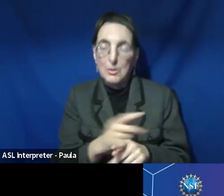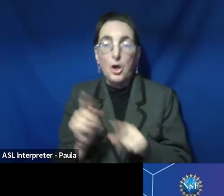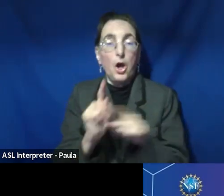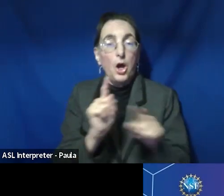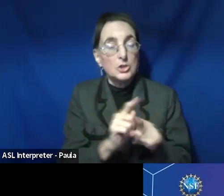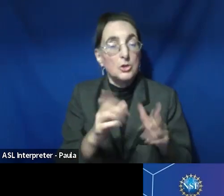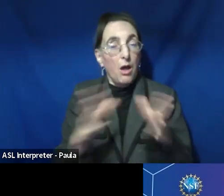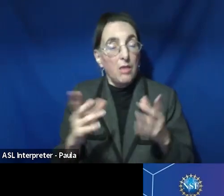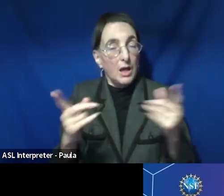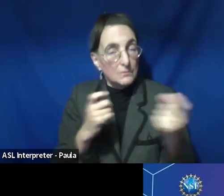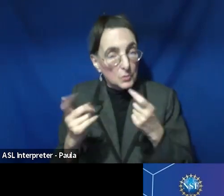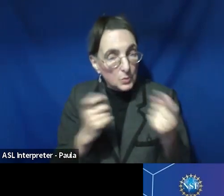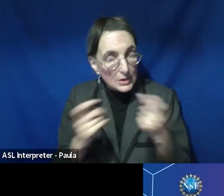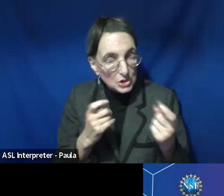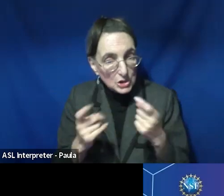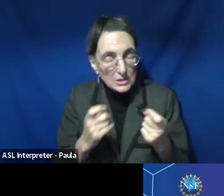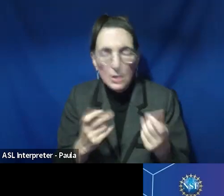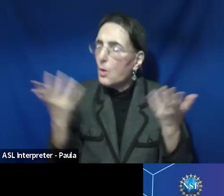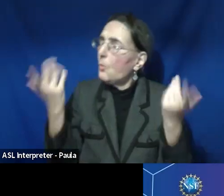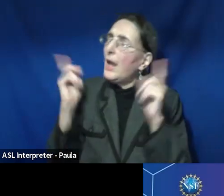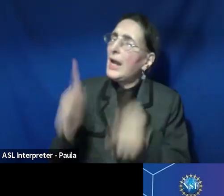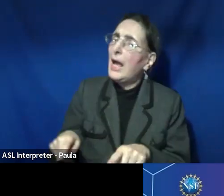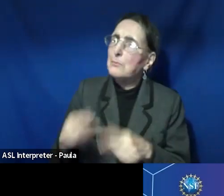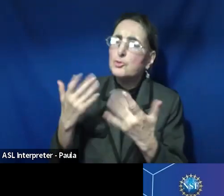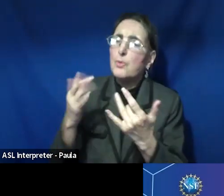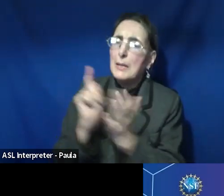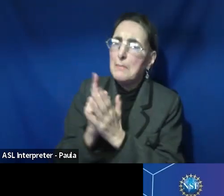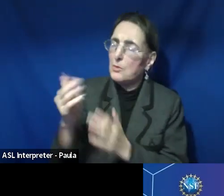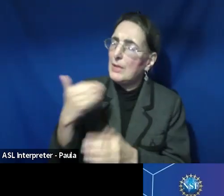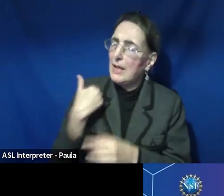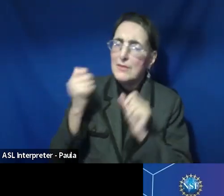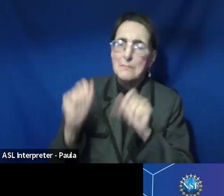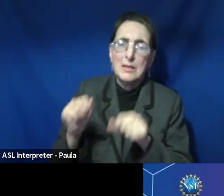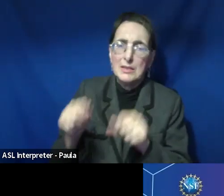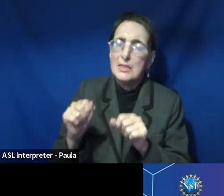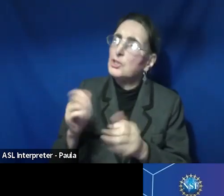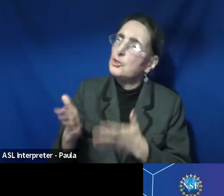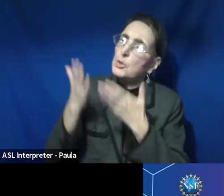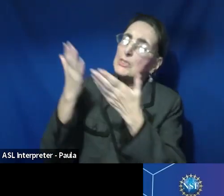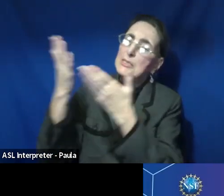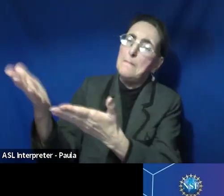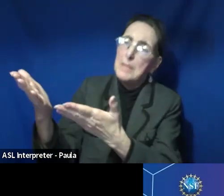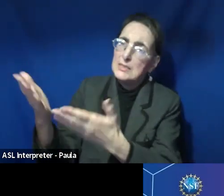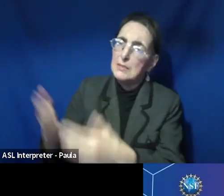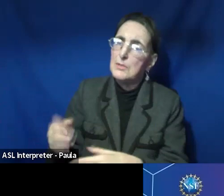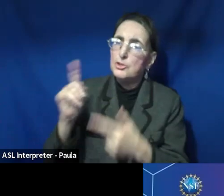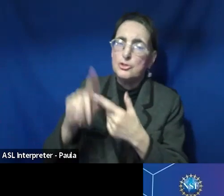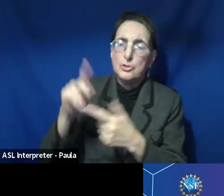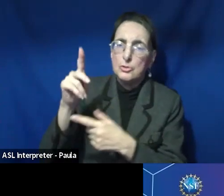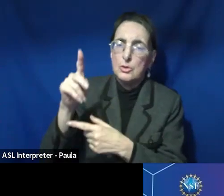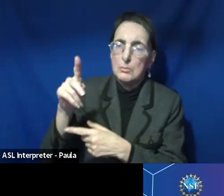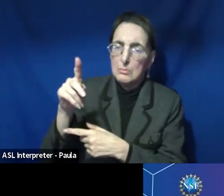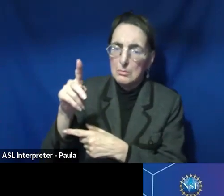of questions on, well, what happens? Wait a minute, we had the ability to submit something to